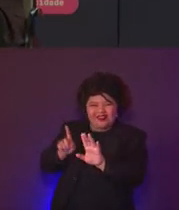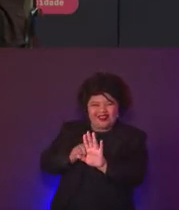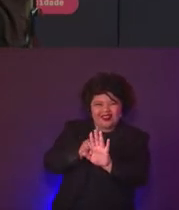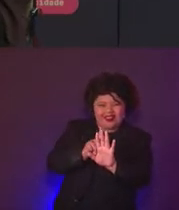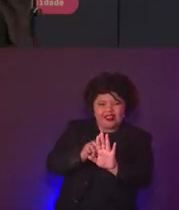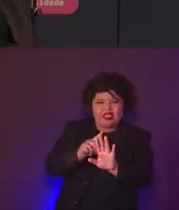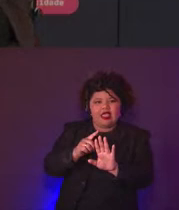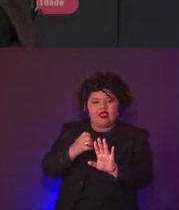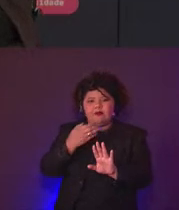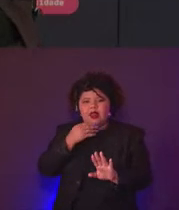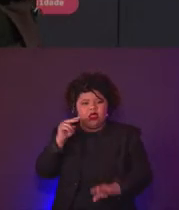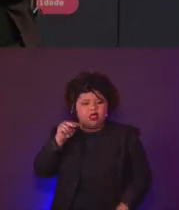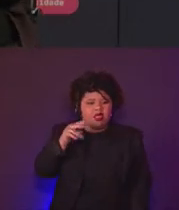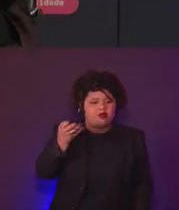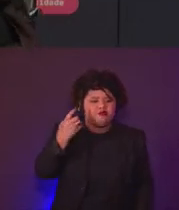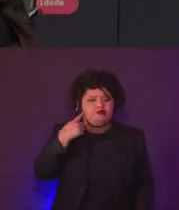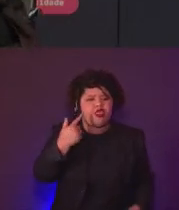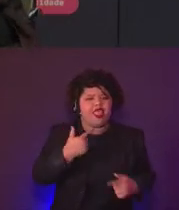That's good. Well,